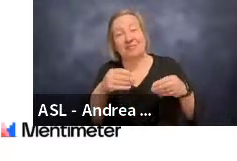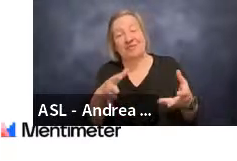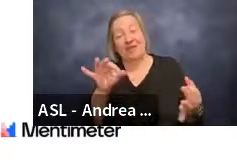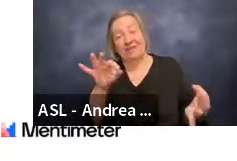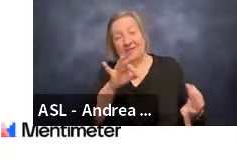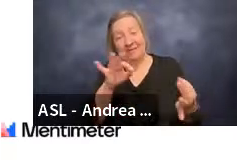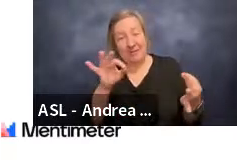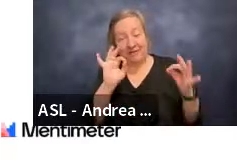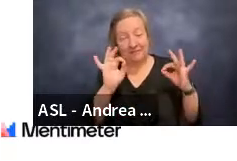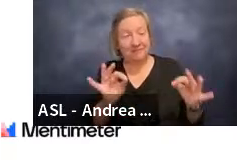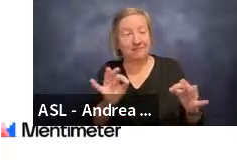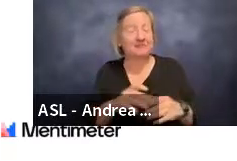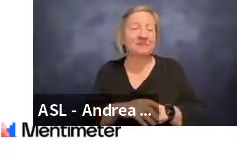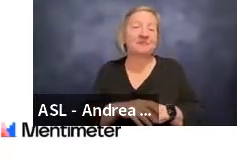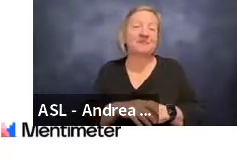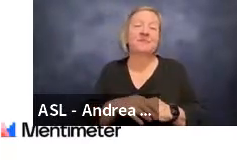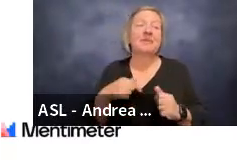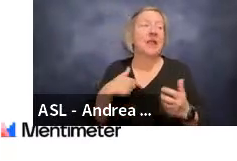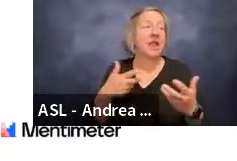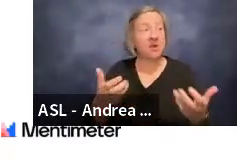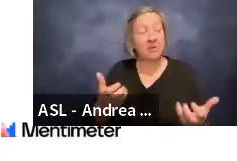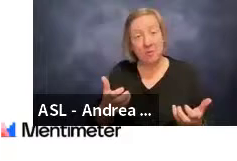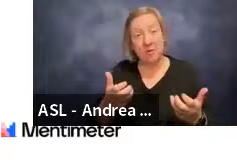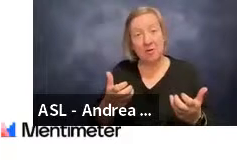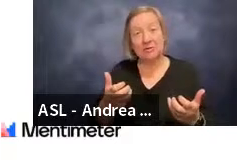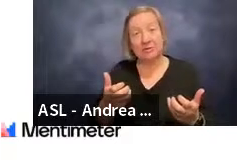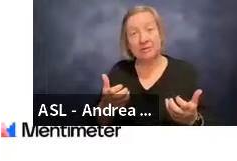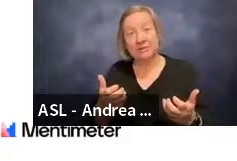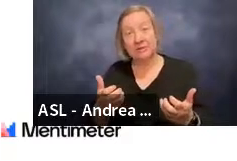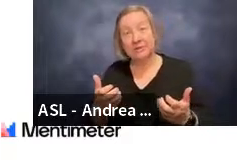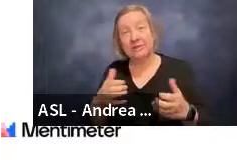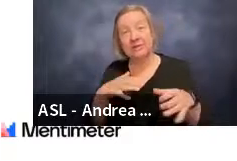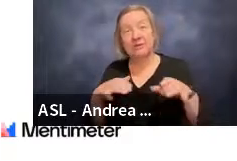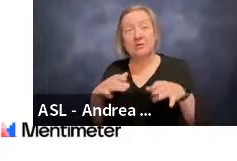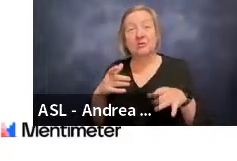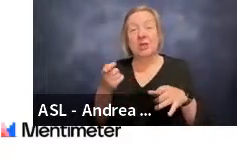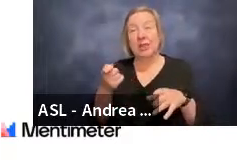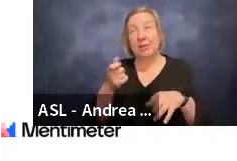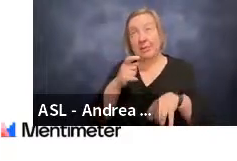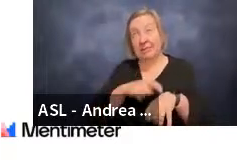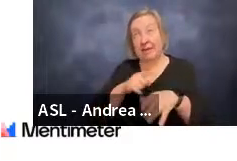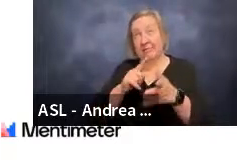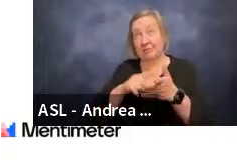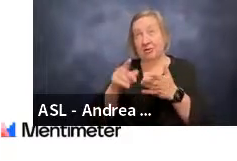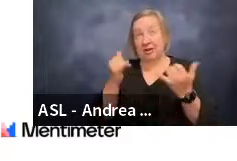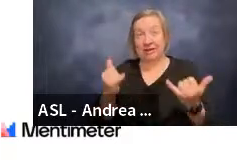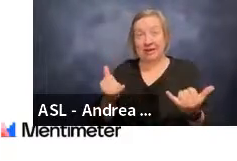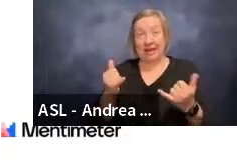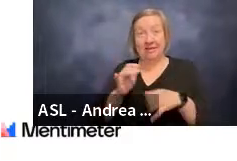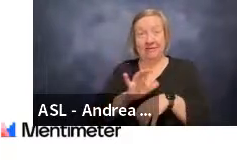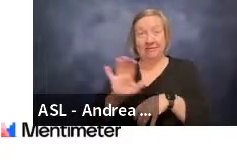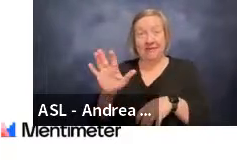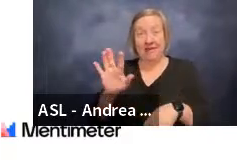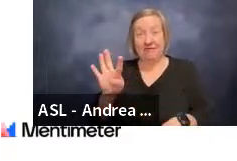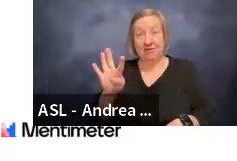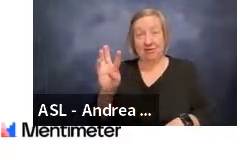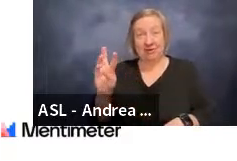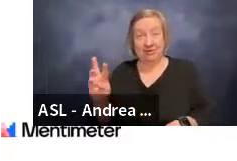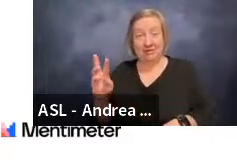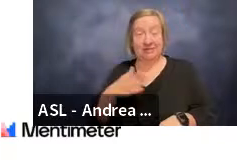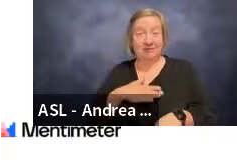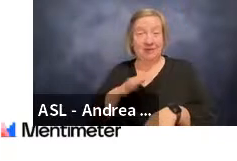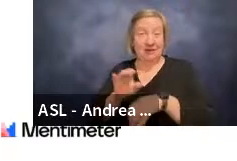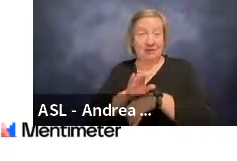input. So I want to just also do a bit of a time check. So it's 5:46 on my